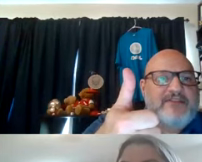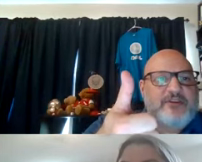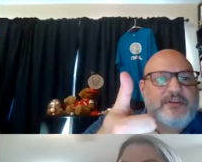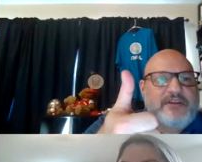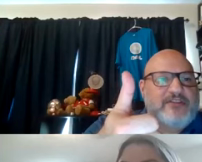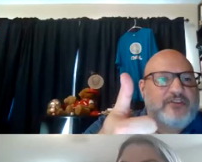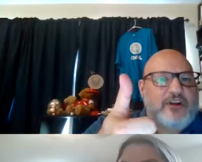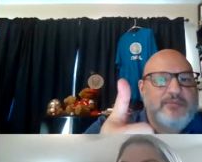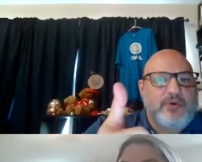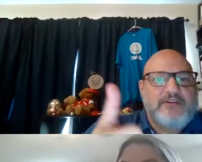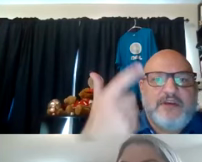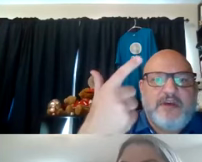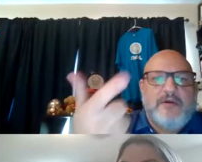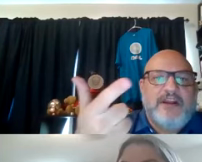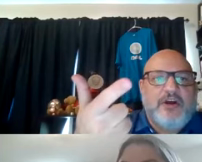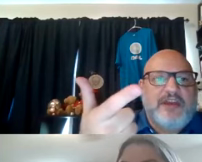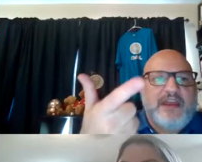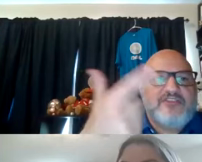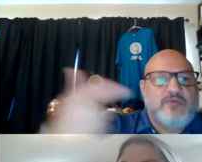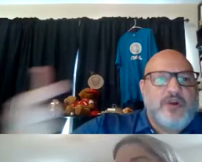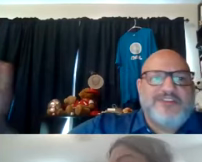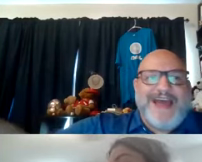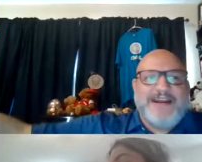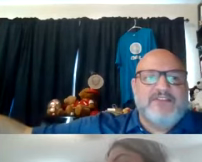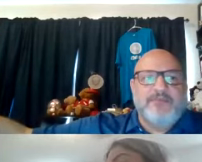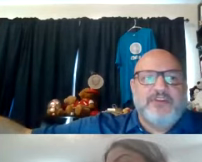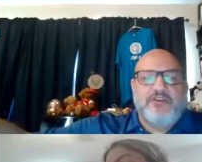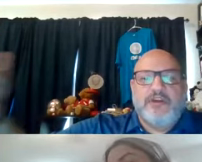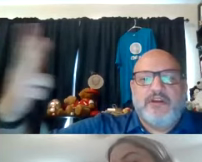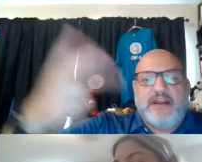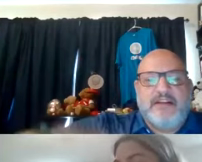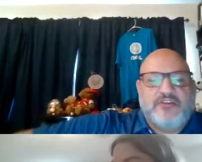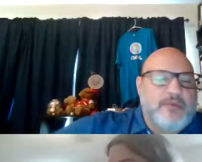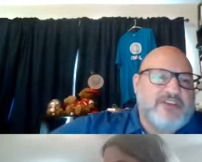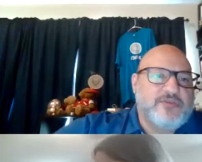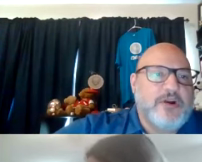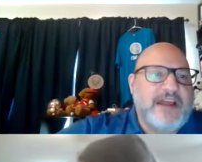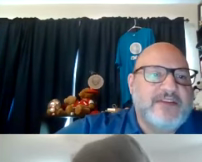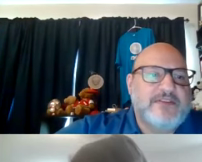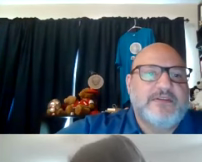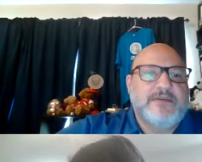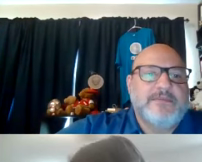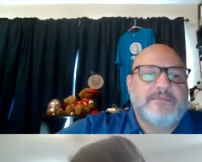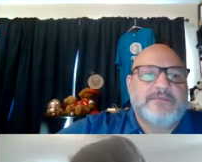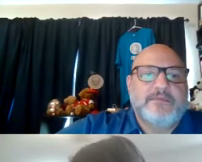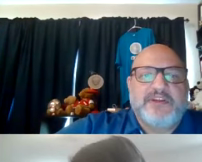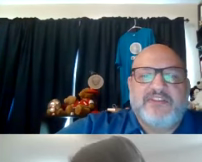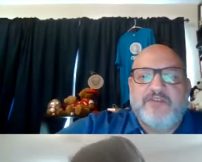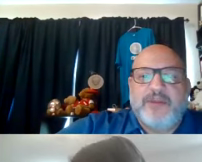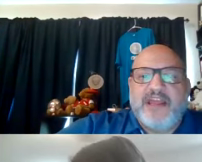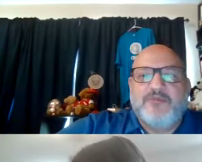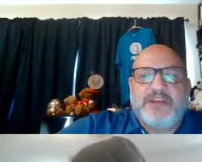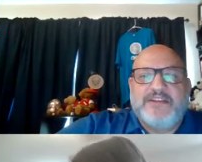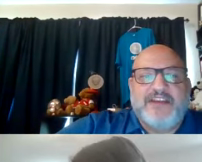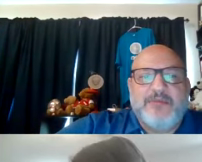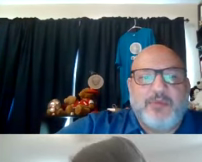it binds to it, gets our starting point, right? Elongation, where it's adding something to it, and then termination, where it ends. But aside